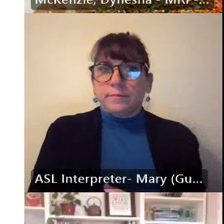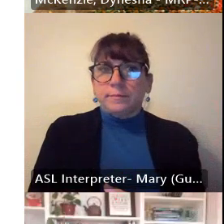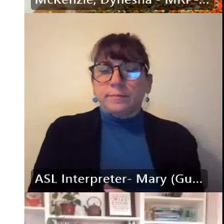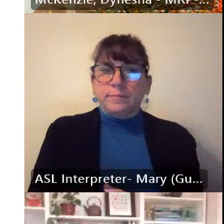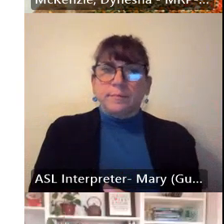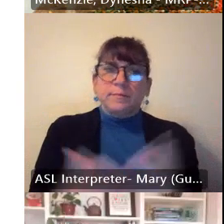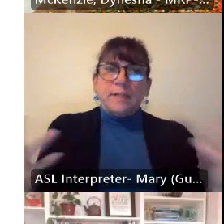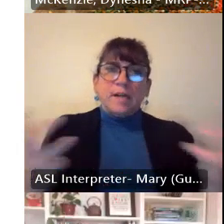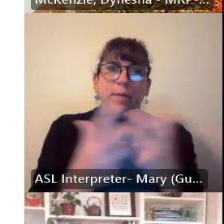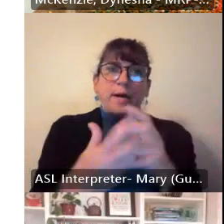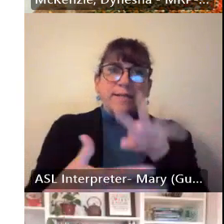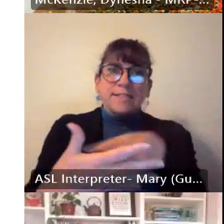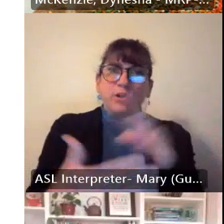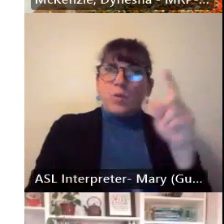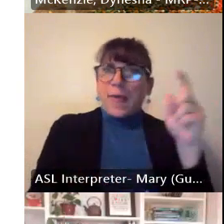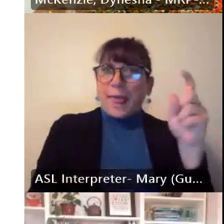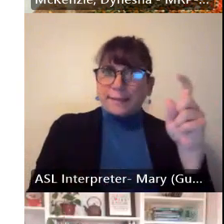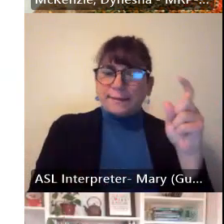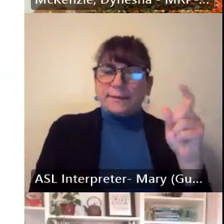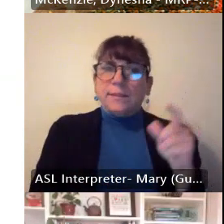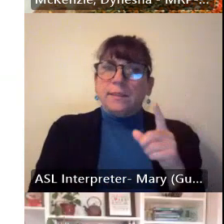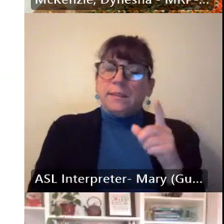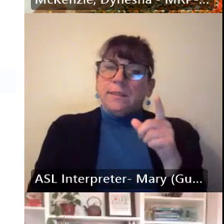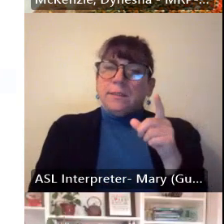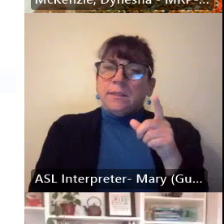Combined Schedule X, again,